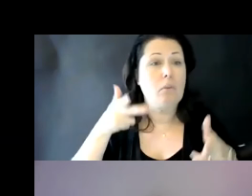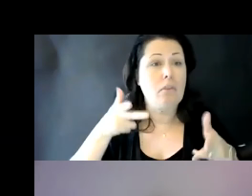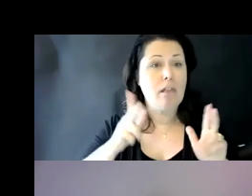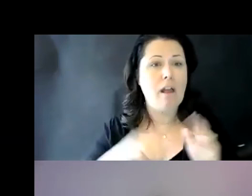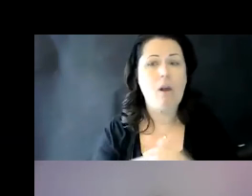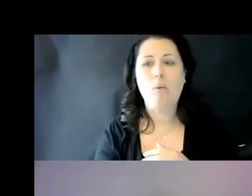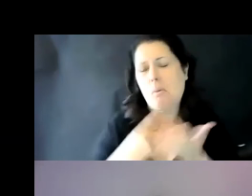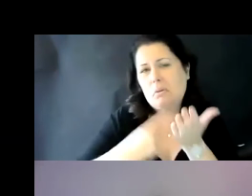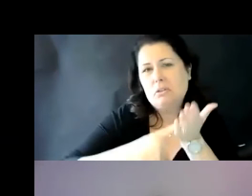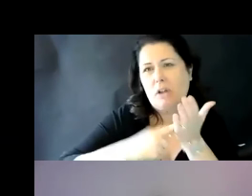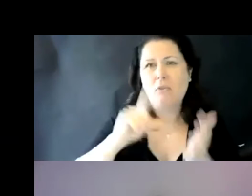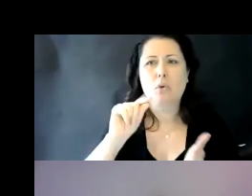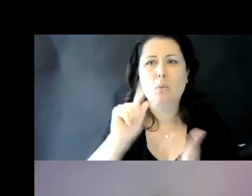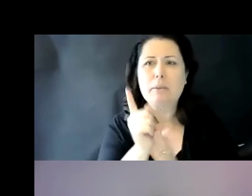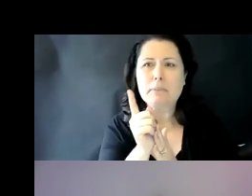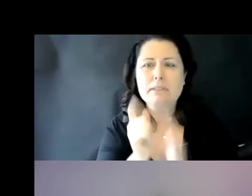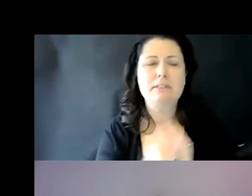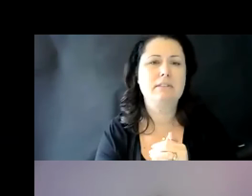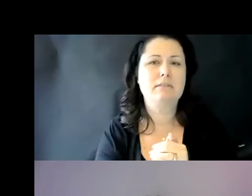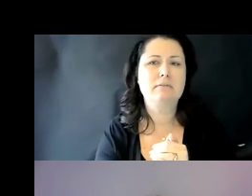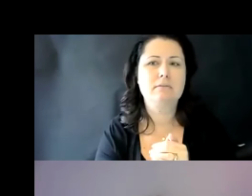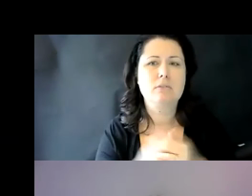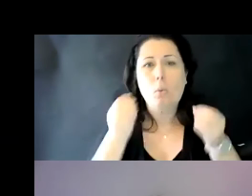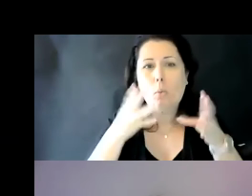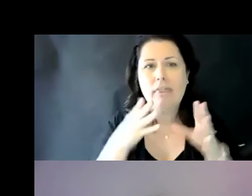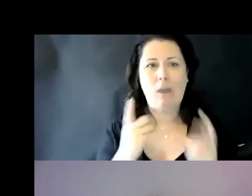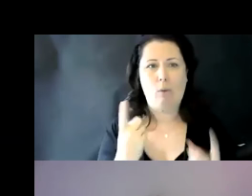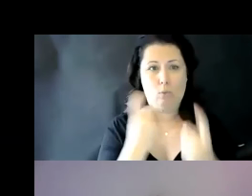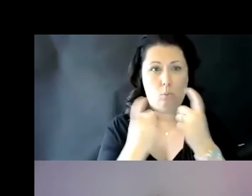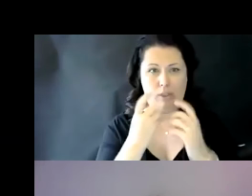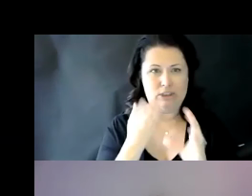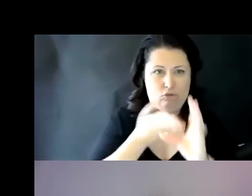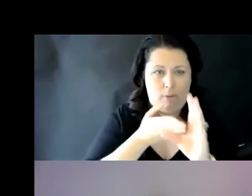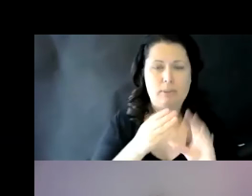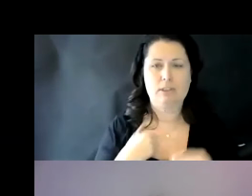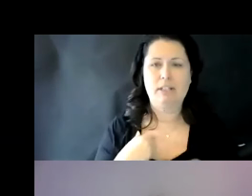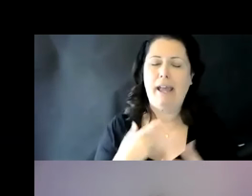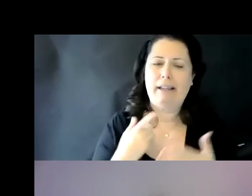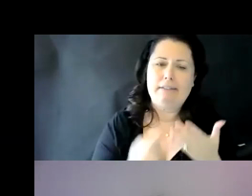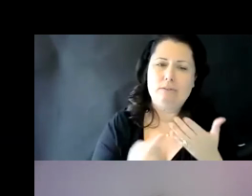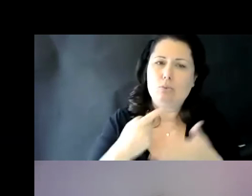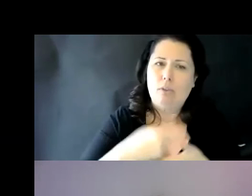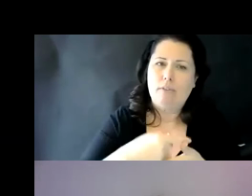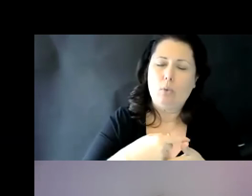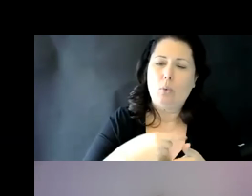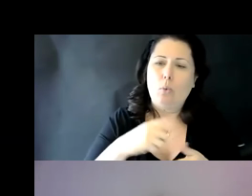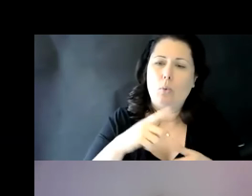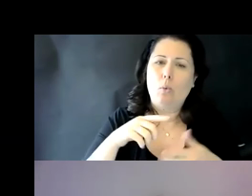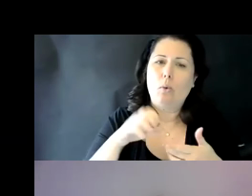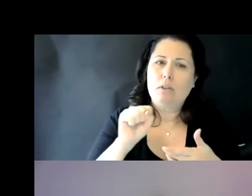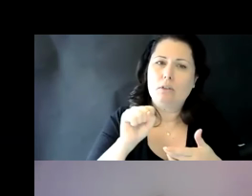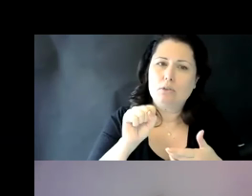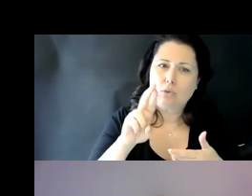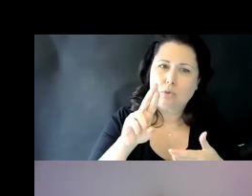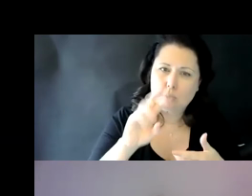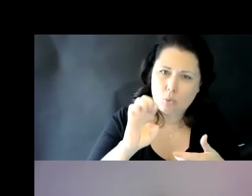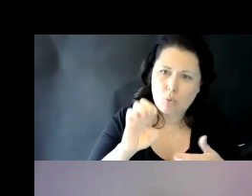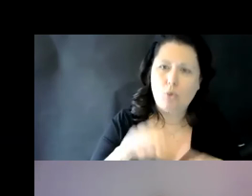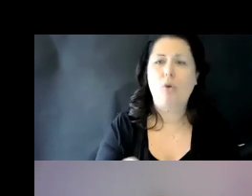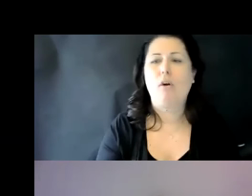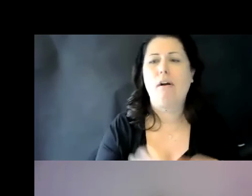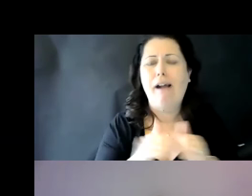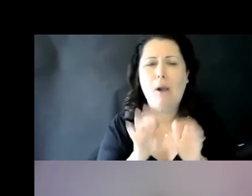just talk for 20 minutes or so without questions, I can tell you a little bit about SURE and how it was developed. And then we're going to give